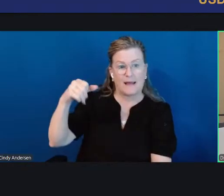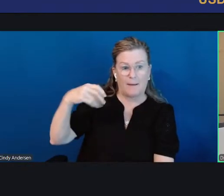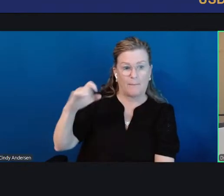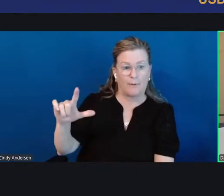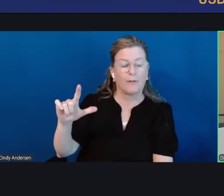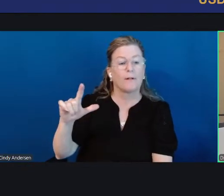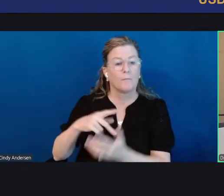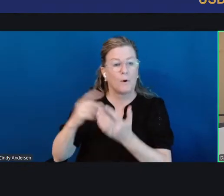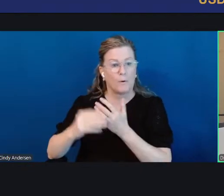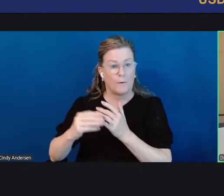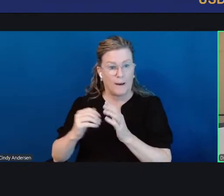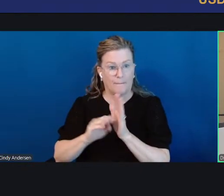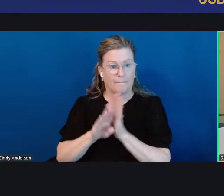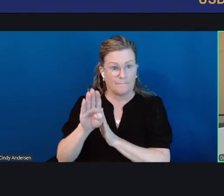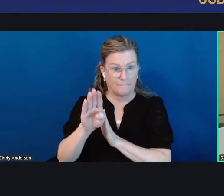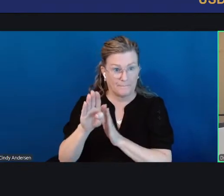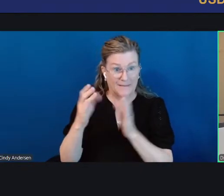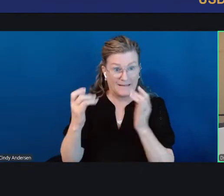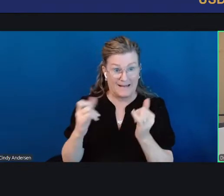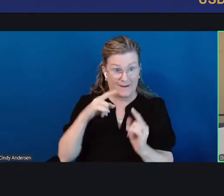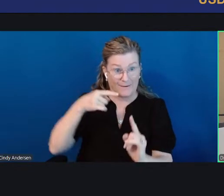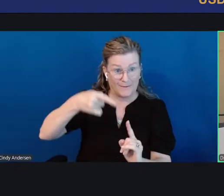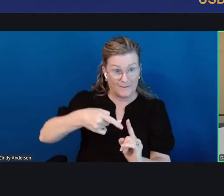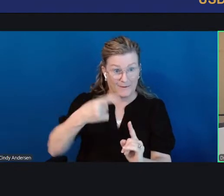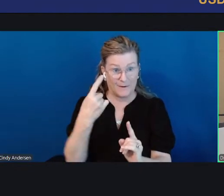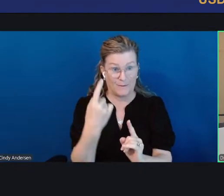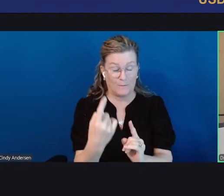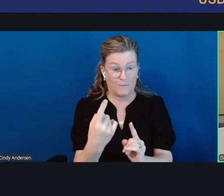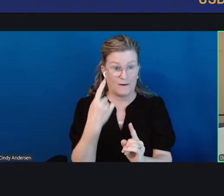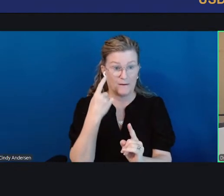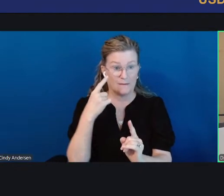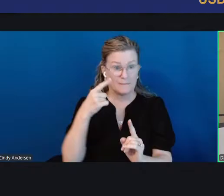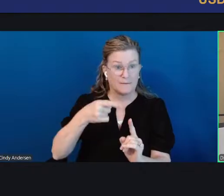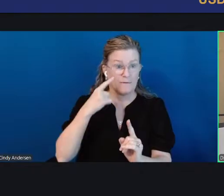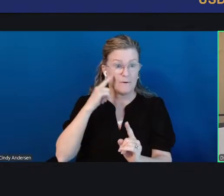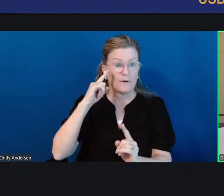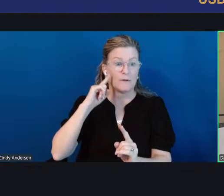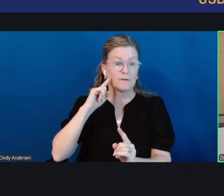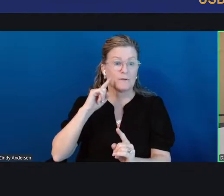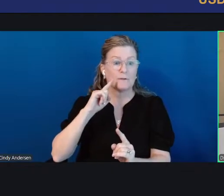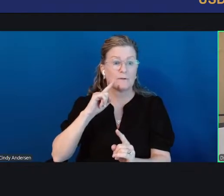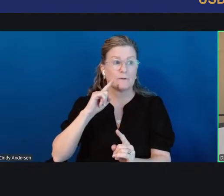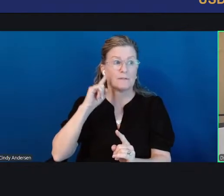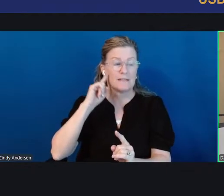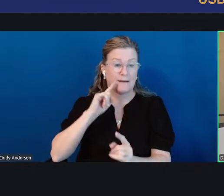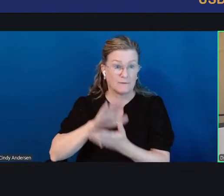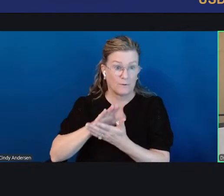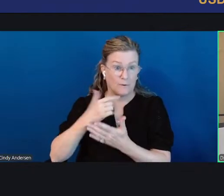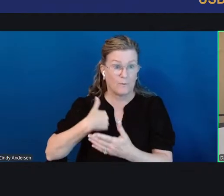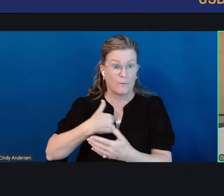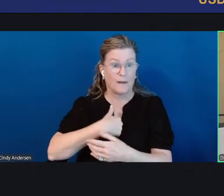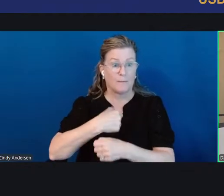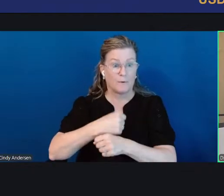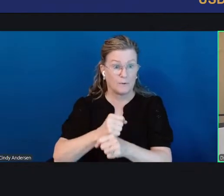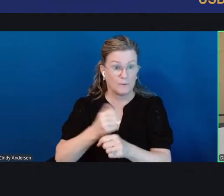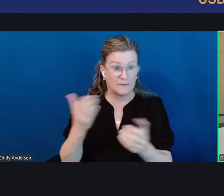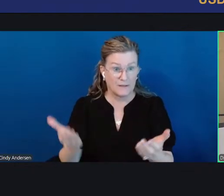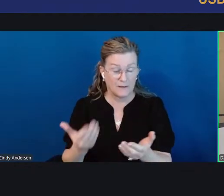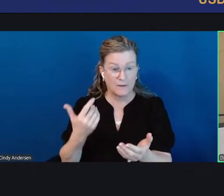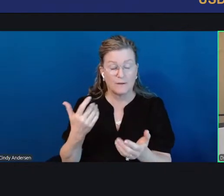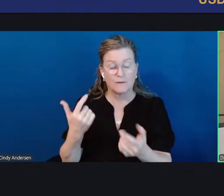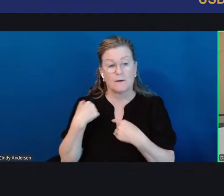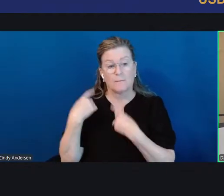And one specifically, now we're trying to get one specifically for the School for the Deaf that we produce here. So we've been working